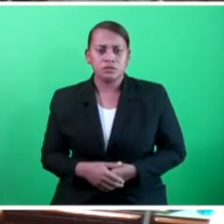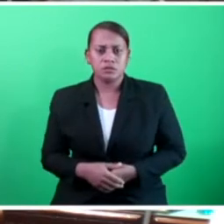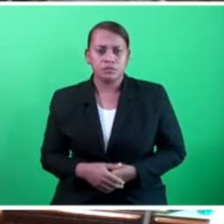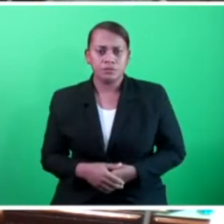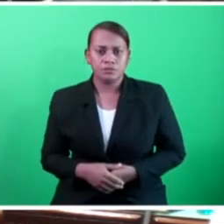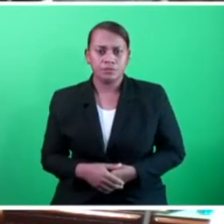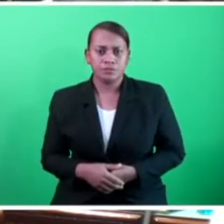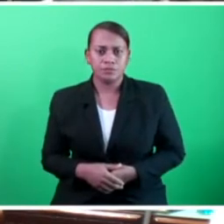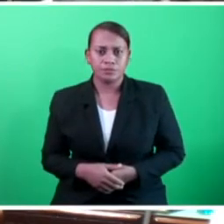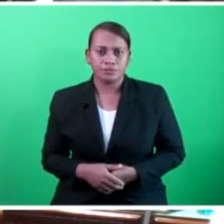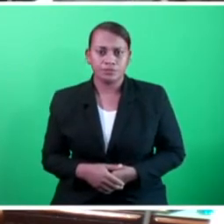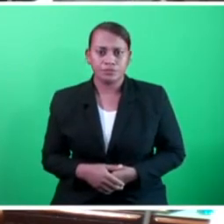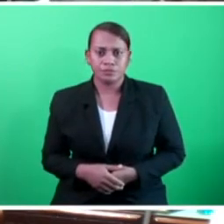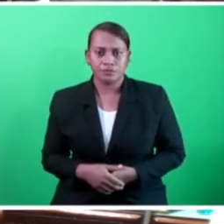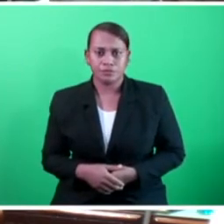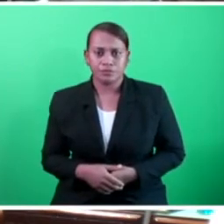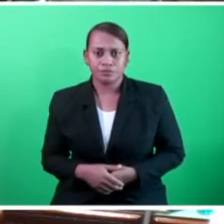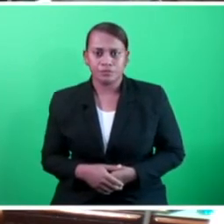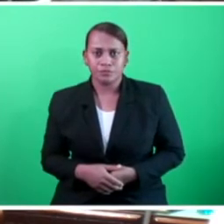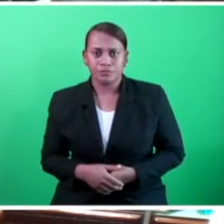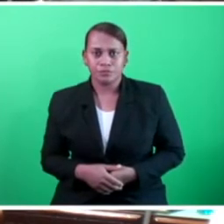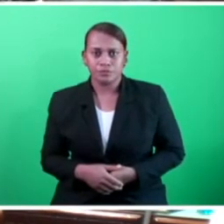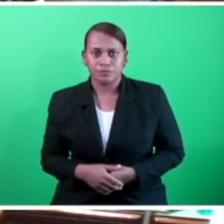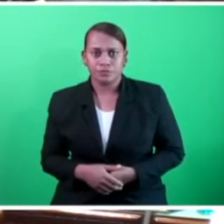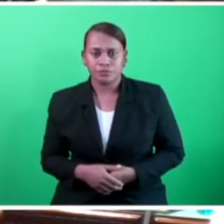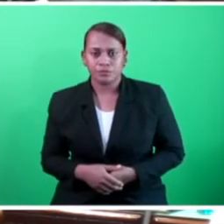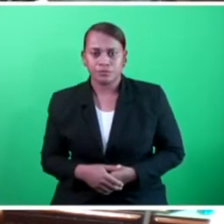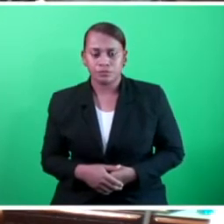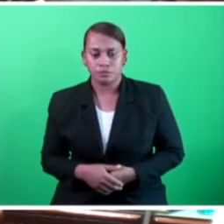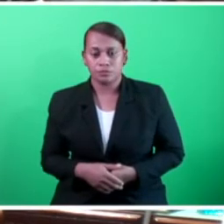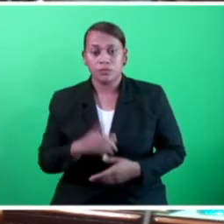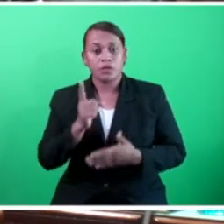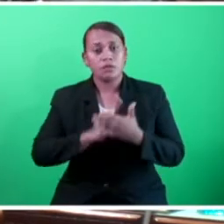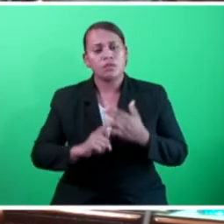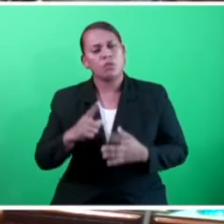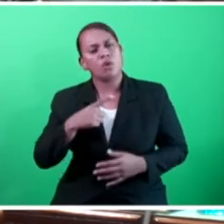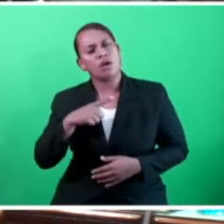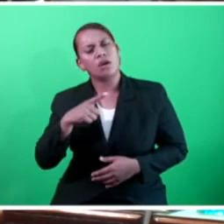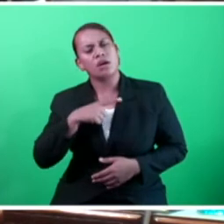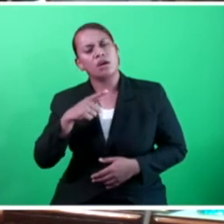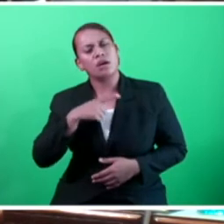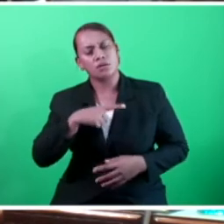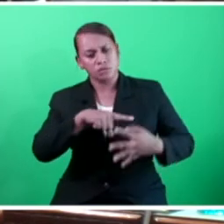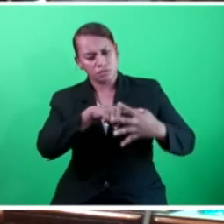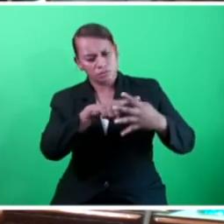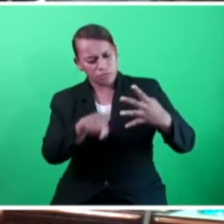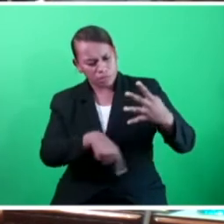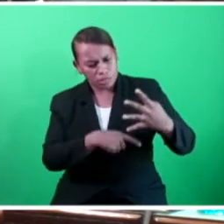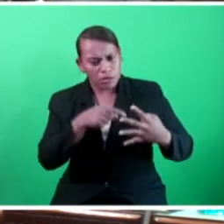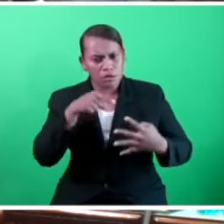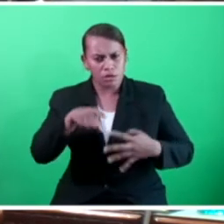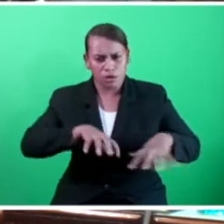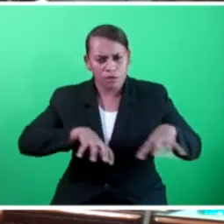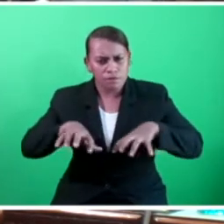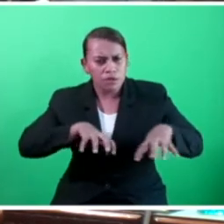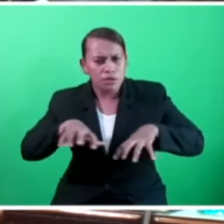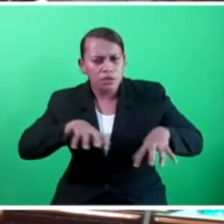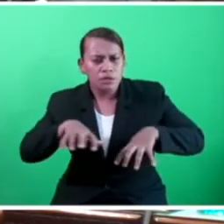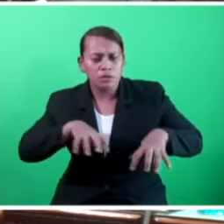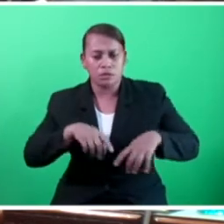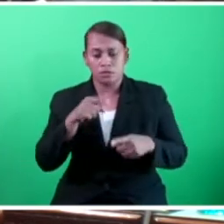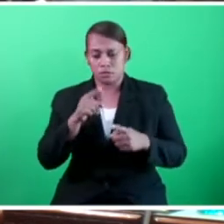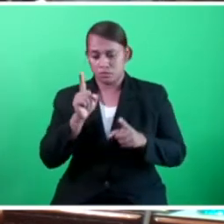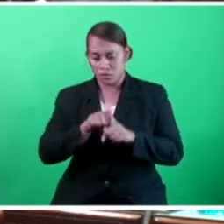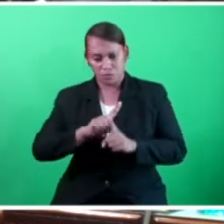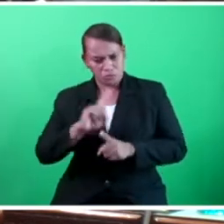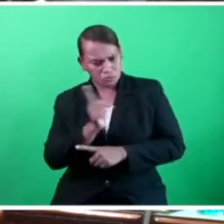has been caused by basically a number of activities mostly happening